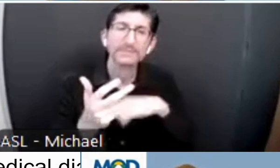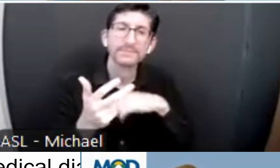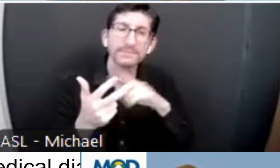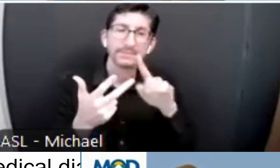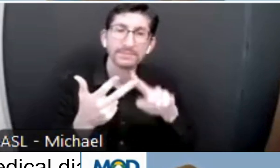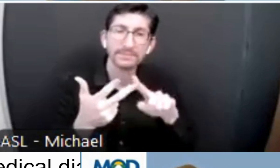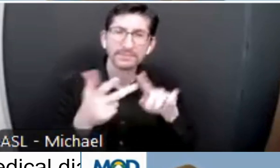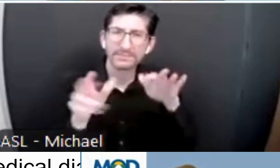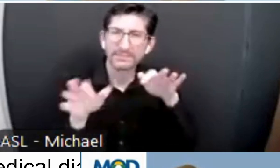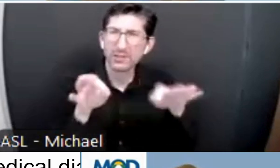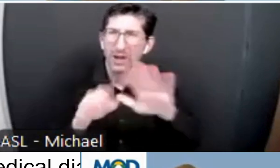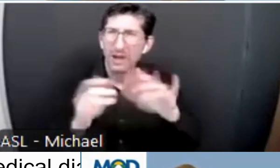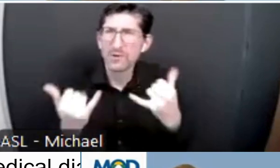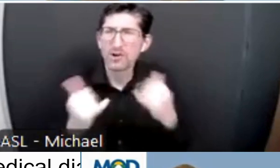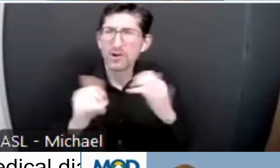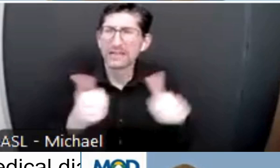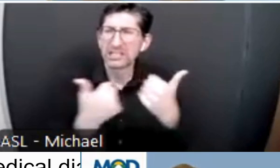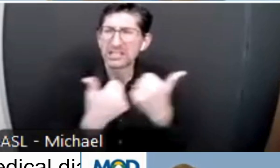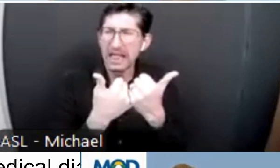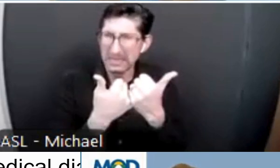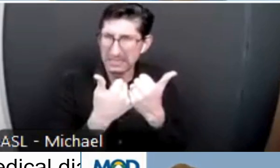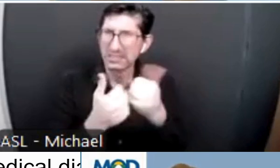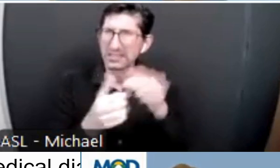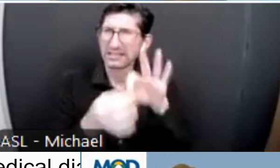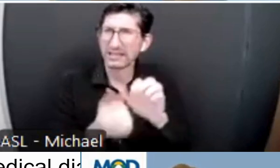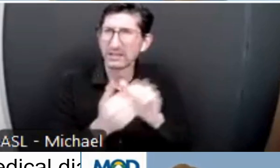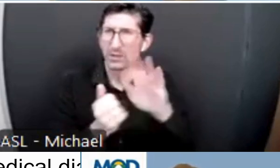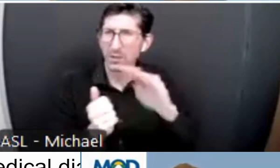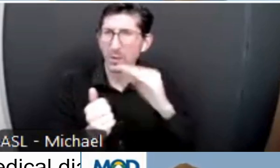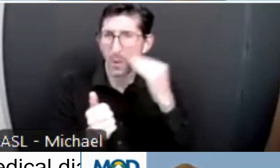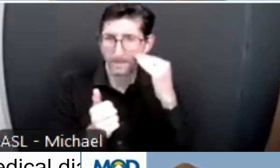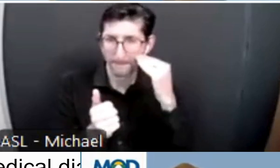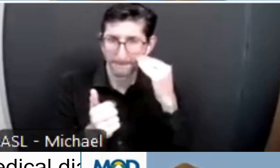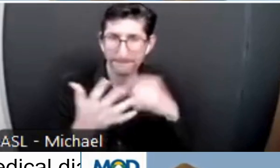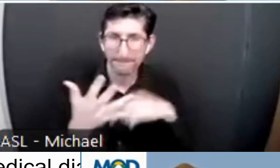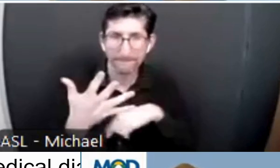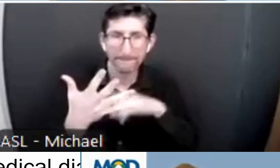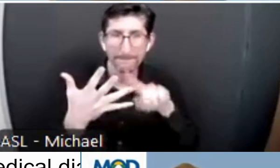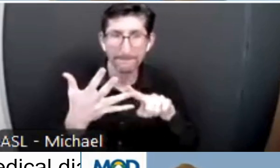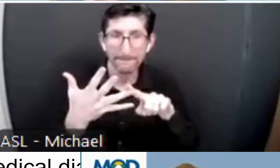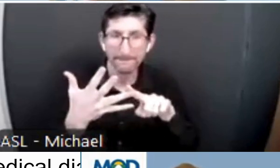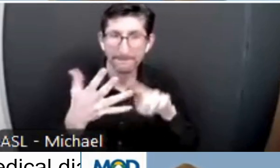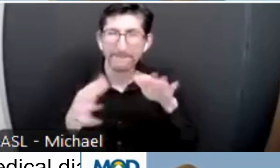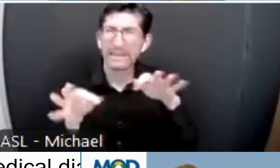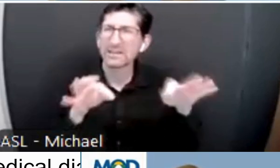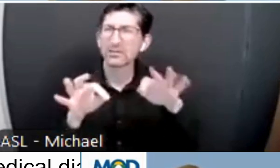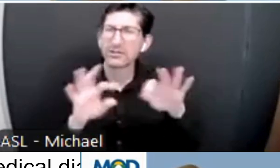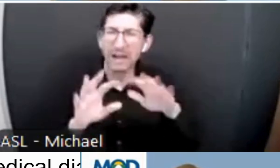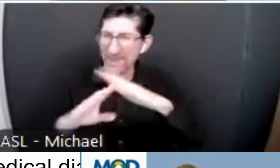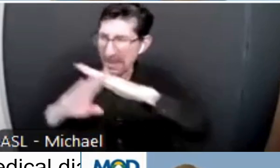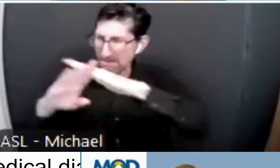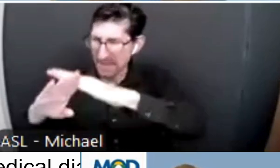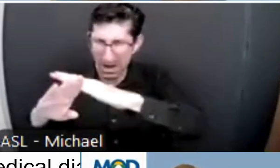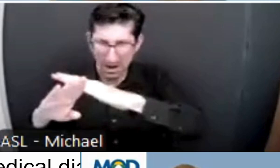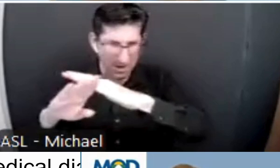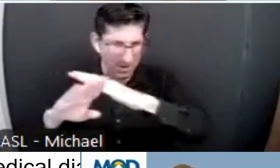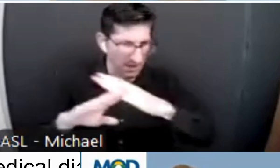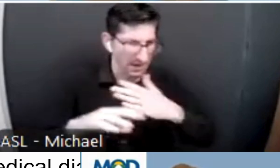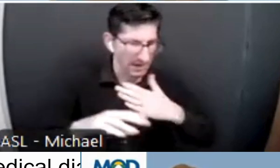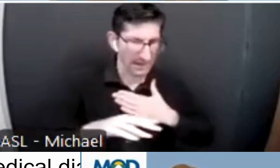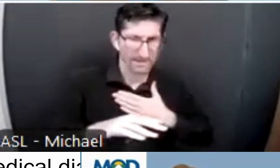the current challenge that you're having in the housing. To describe the link between the obstacle and the